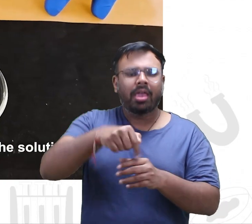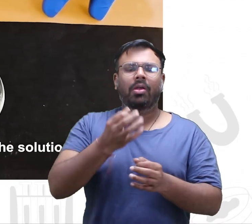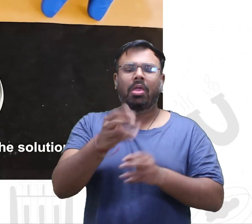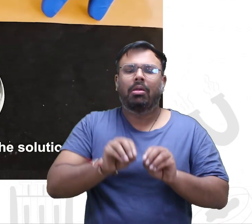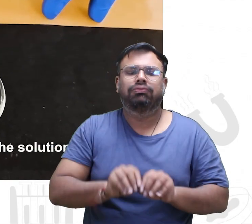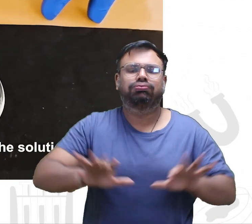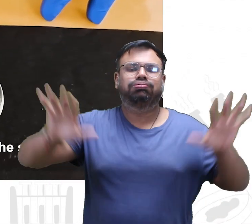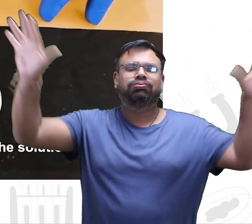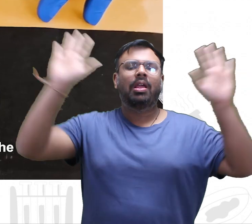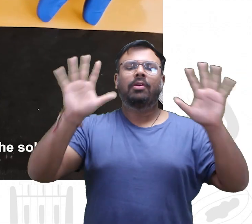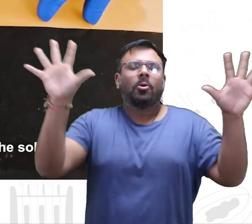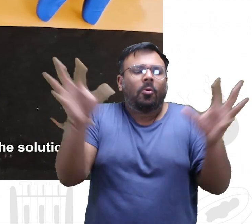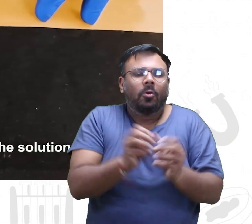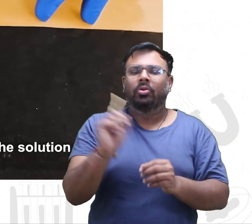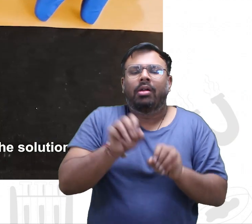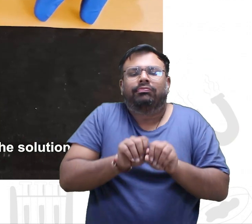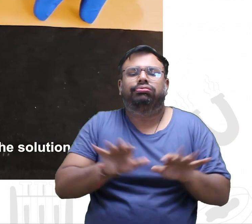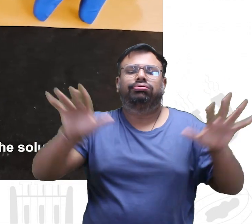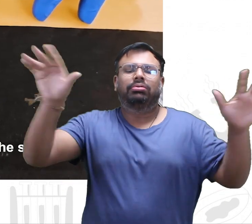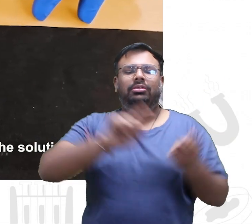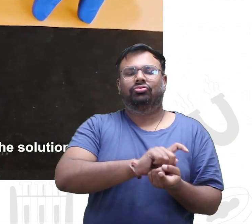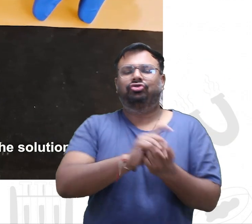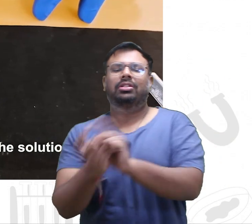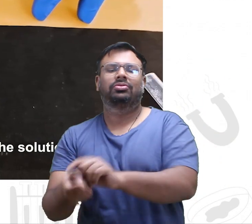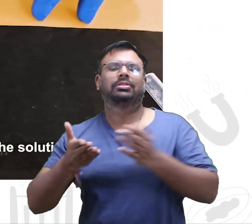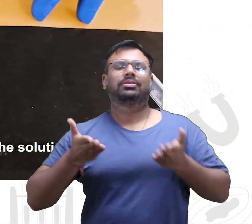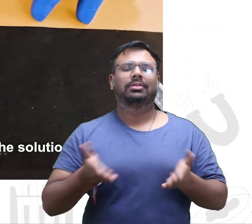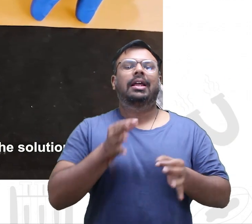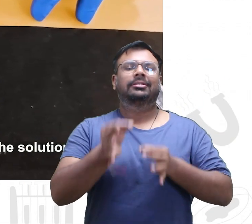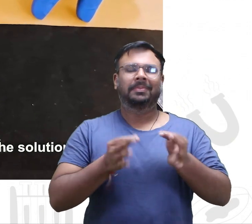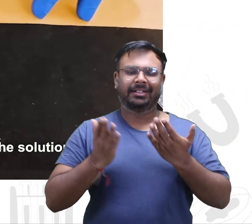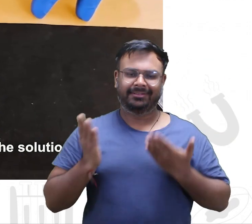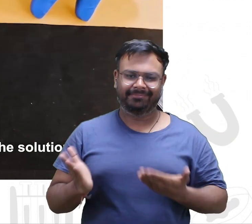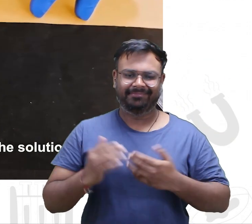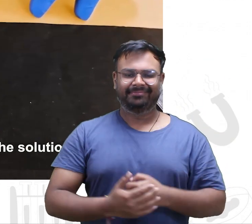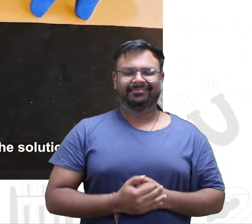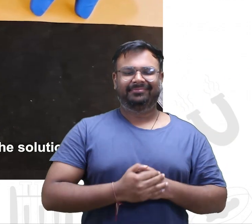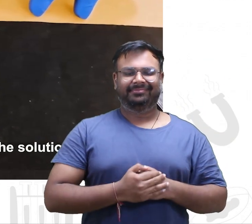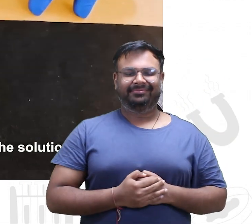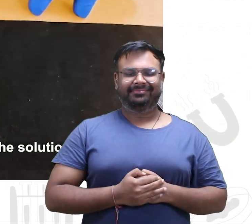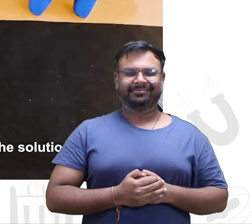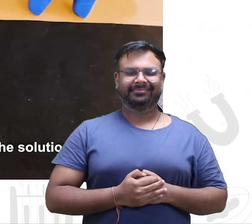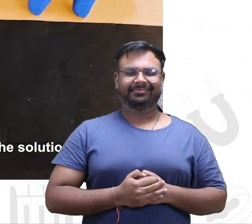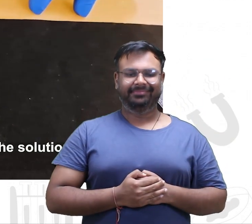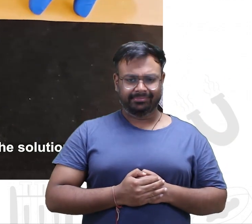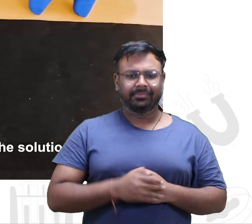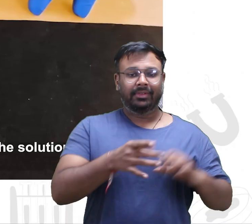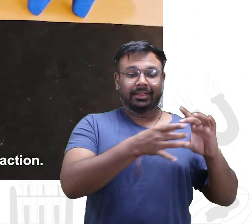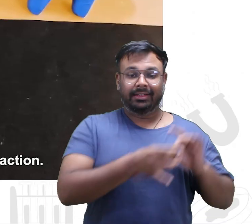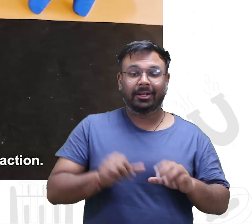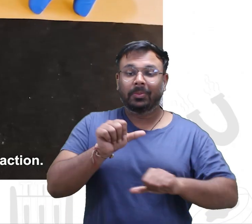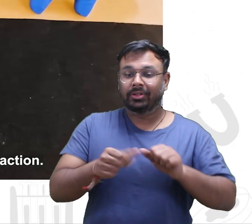the temperature of the solution increases to 36.5 degrees Celsius, indicating that the reaction releases